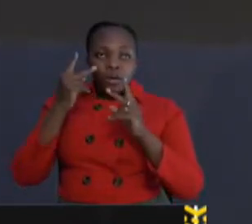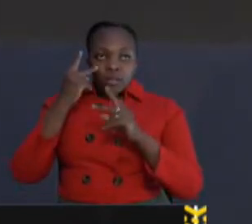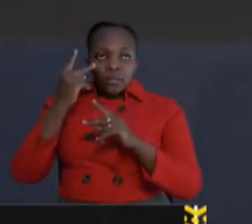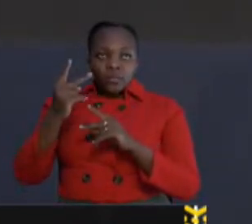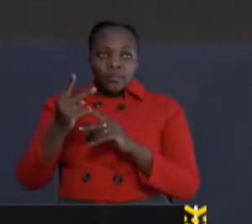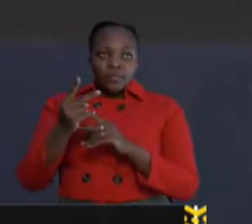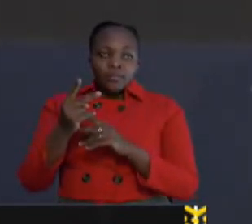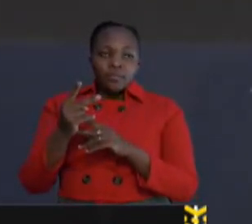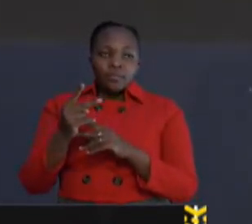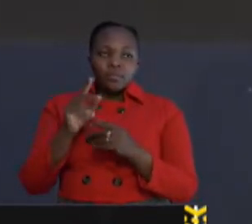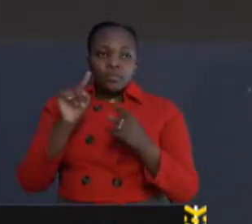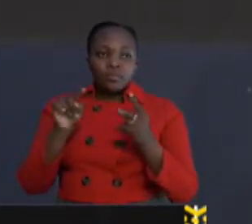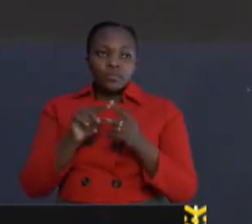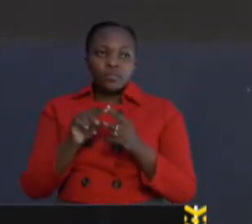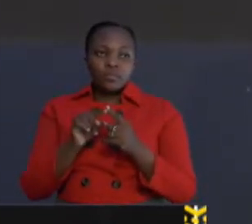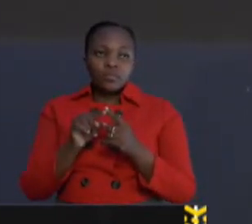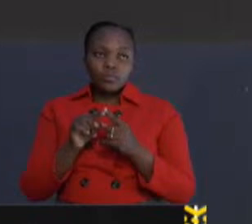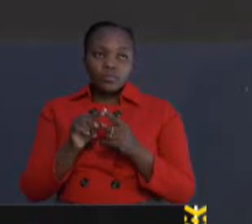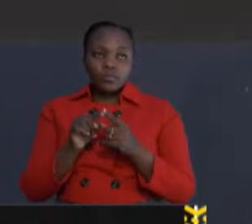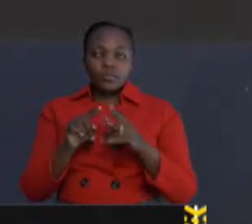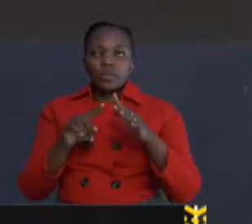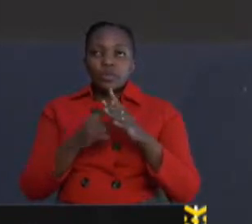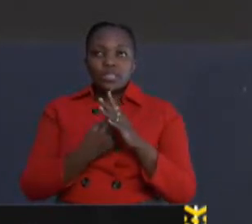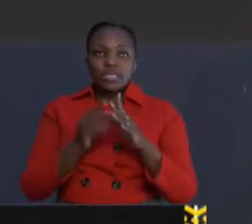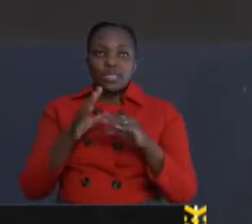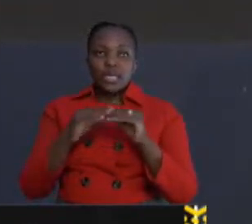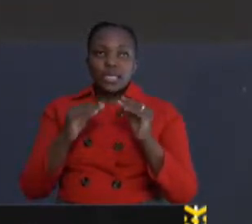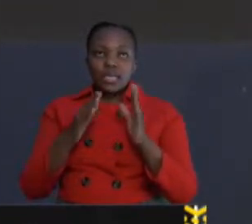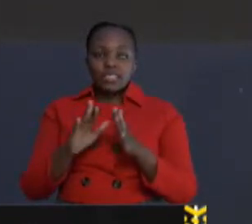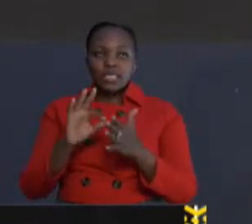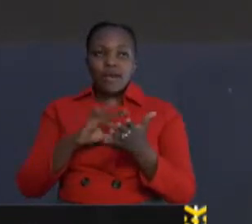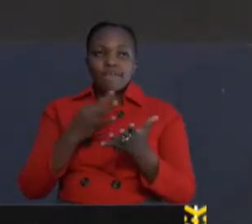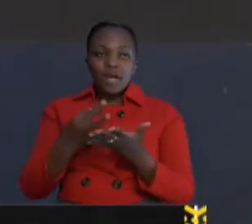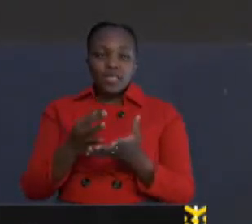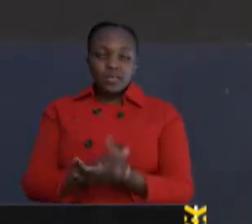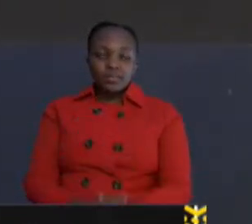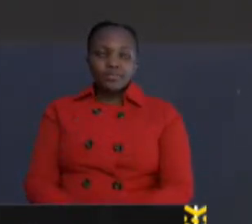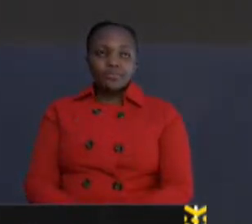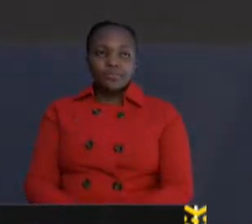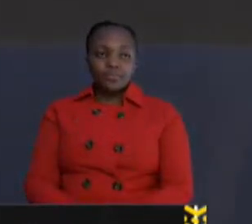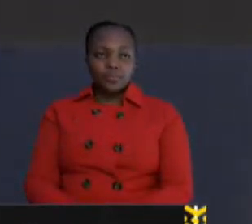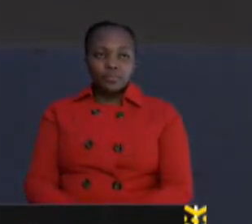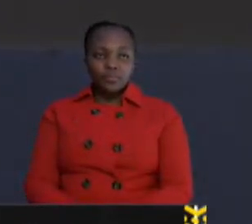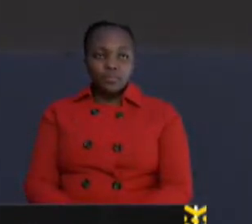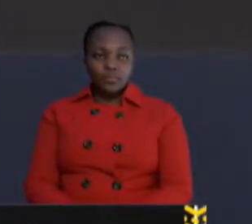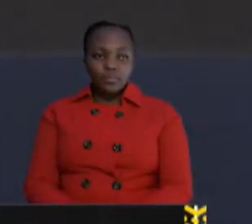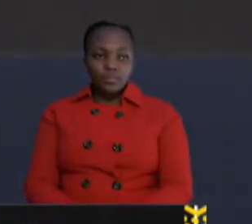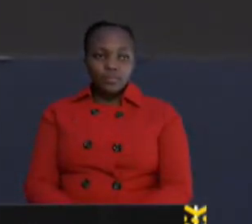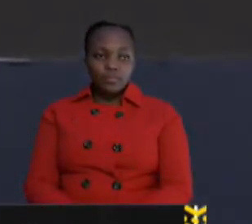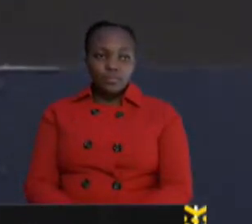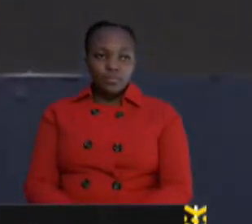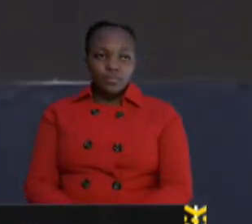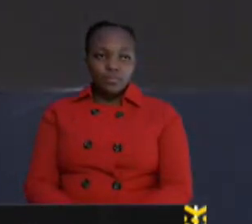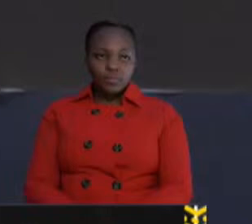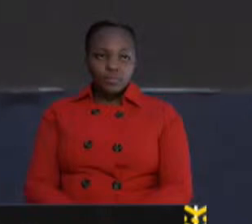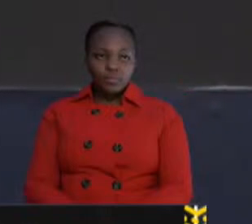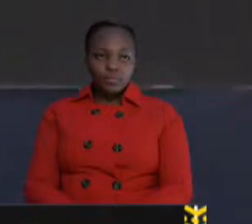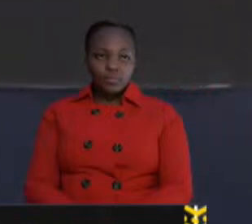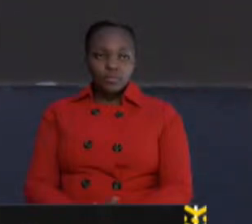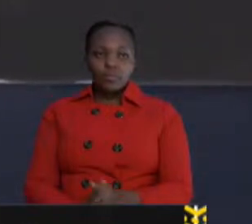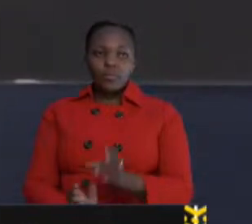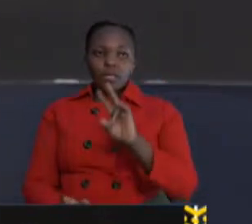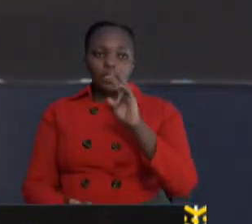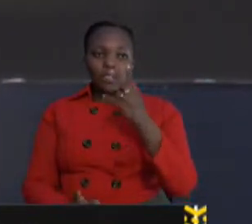roll out the creator fund that you're talking about. I hope that answers your question. And then you